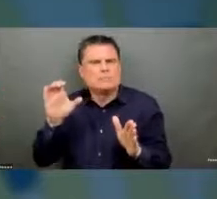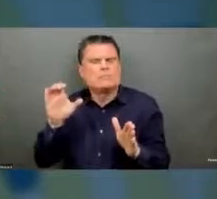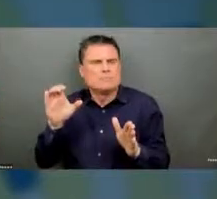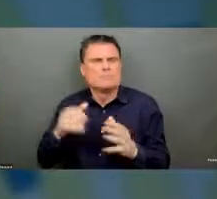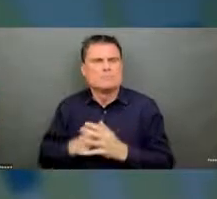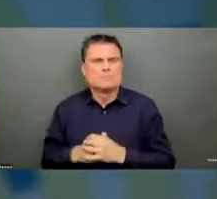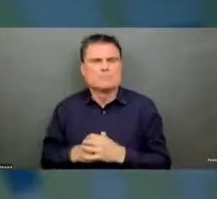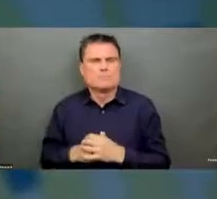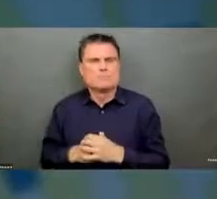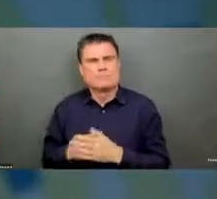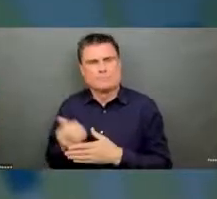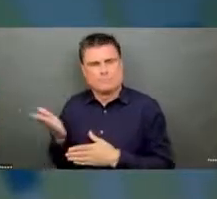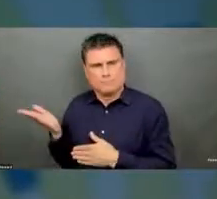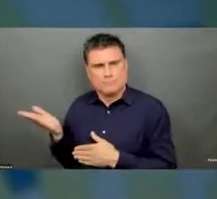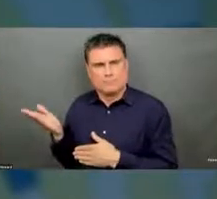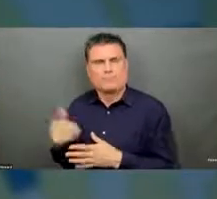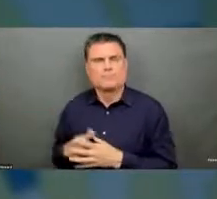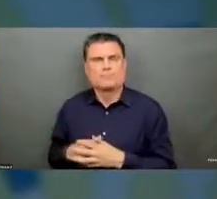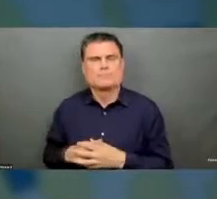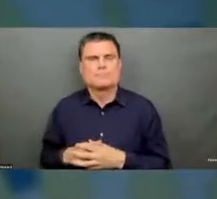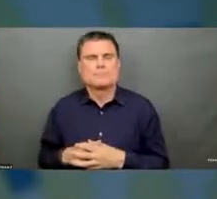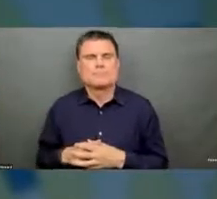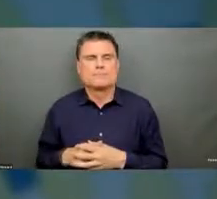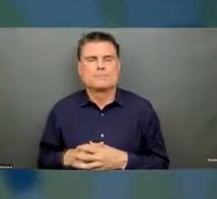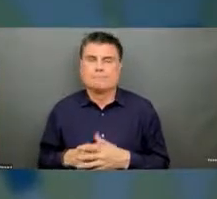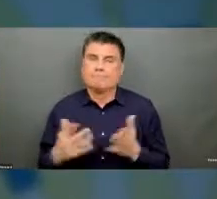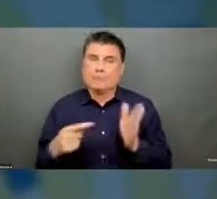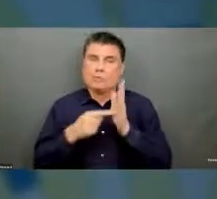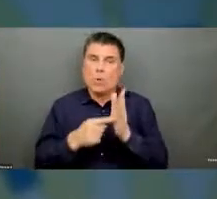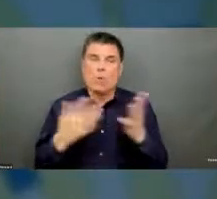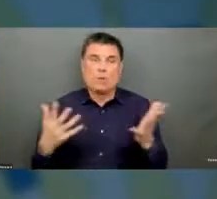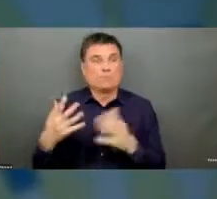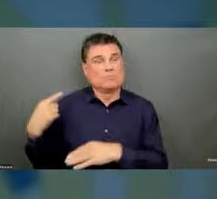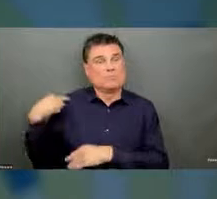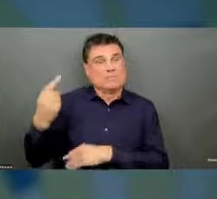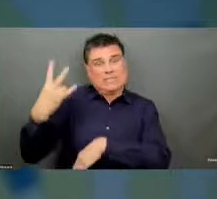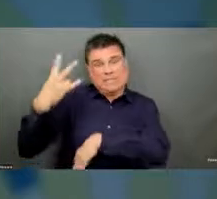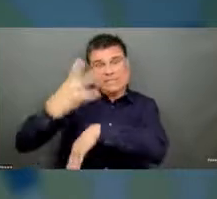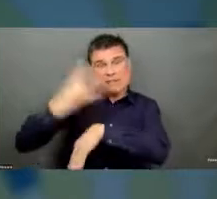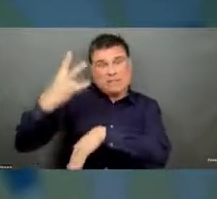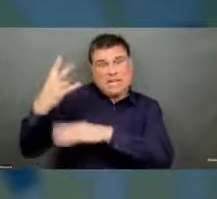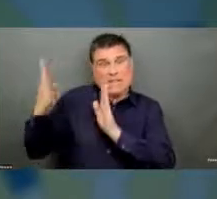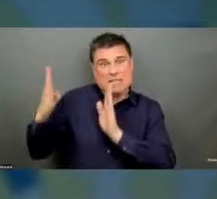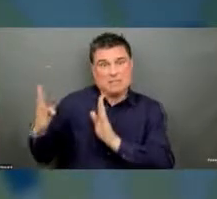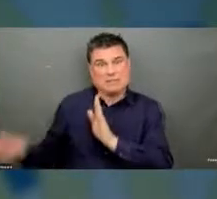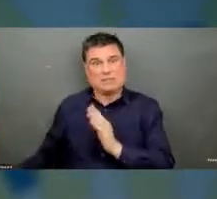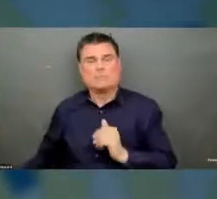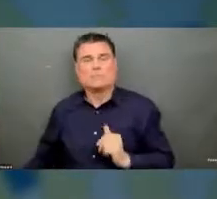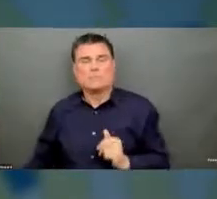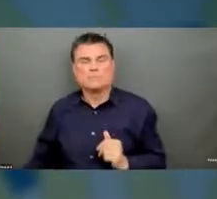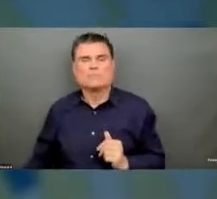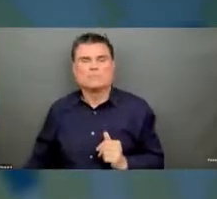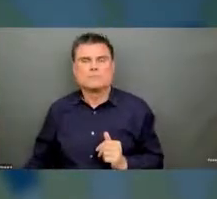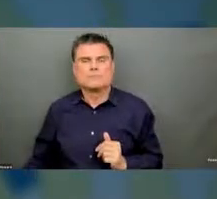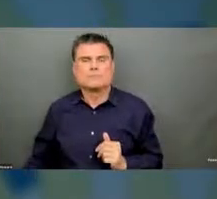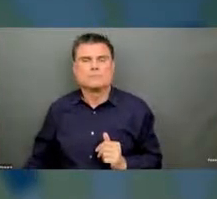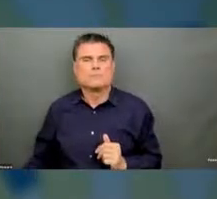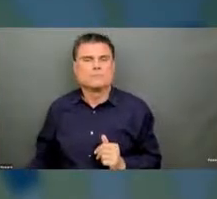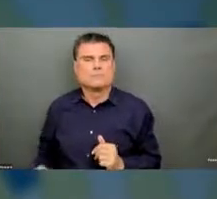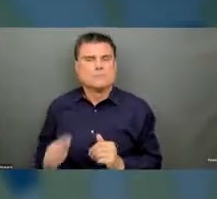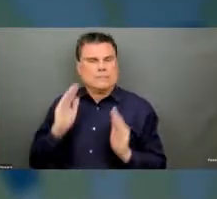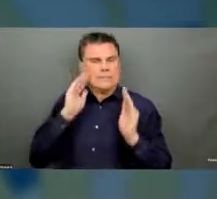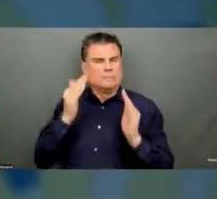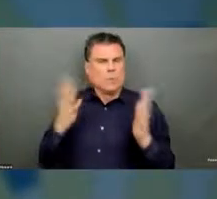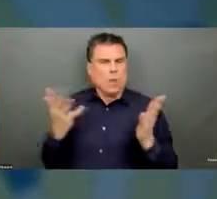has been in the last 7 days here in BC. And as we can see, there continues to be hotspots in areas of the